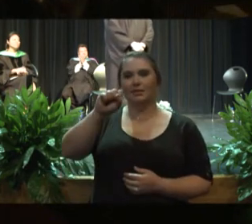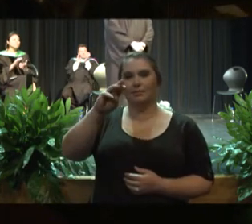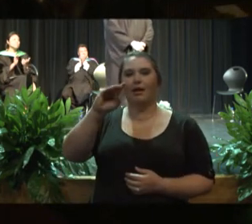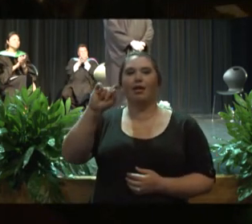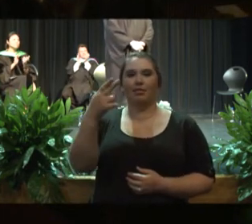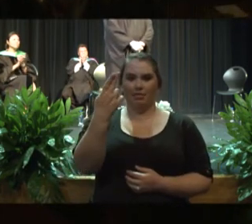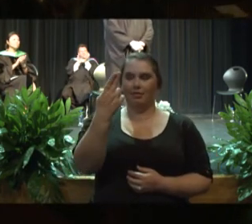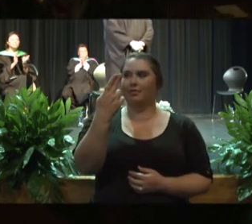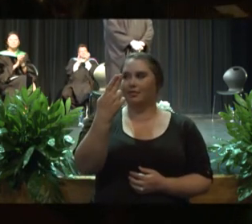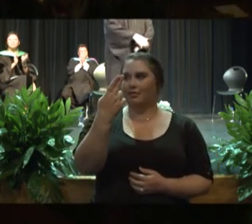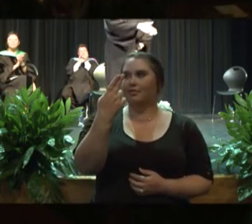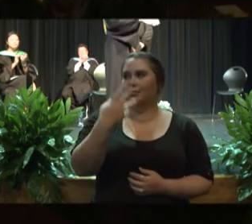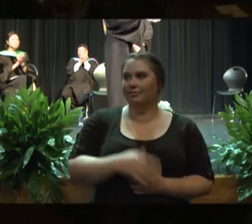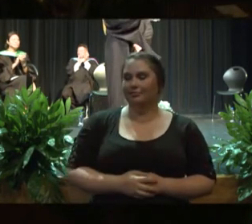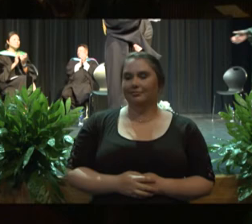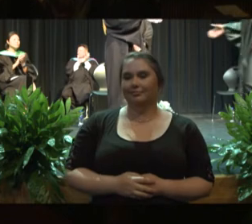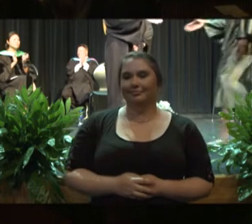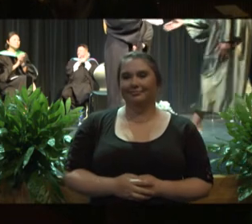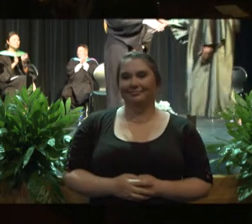Timnaya Smith.